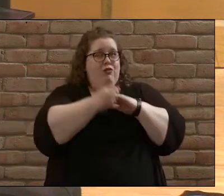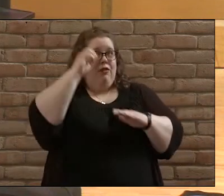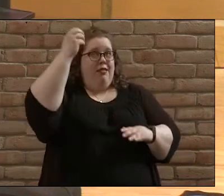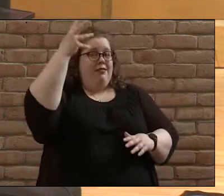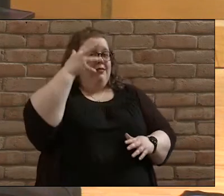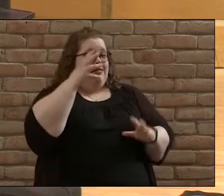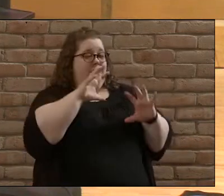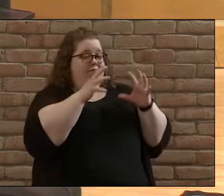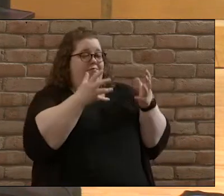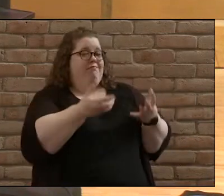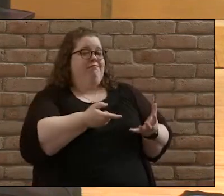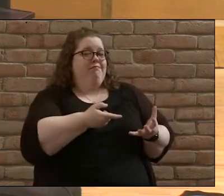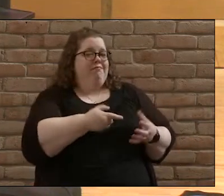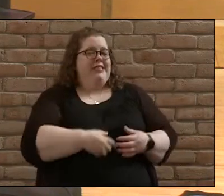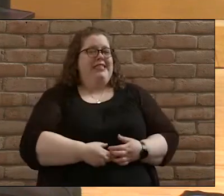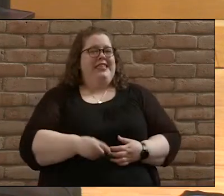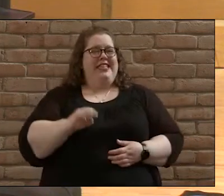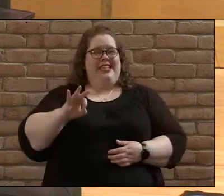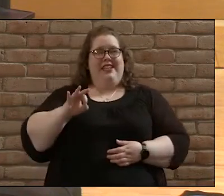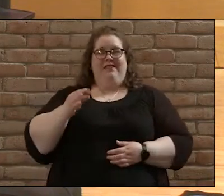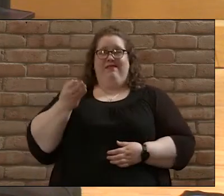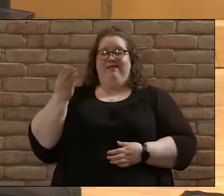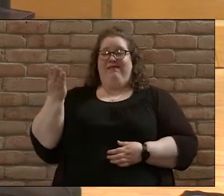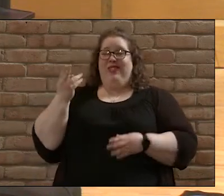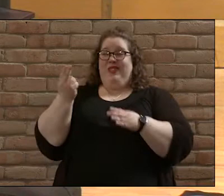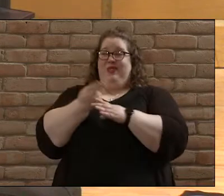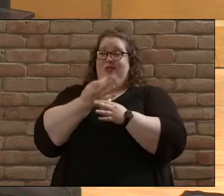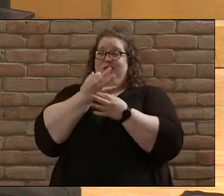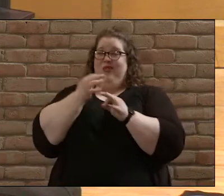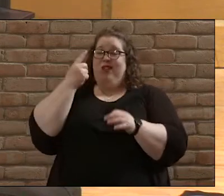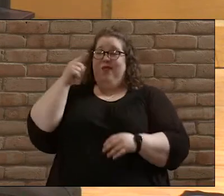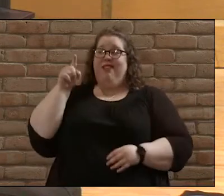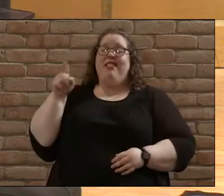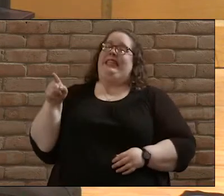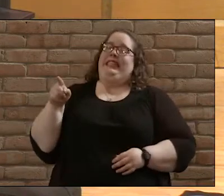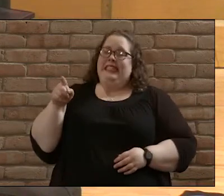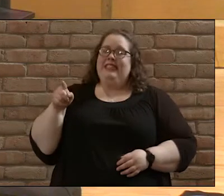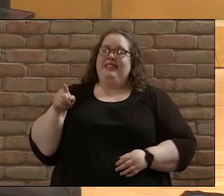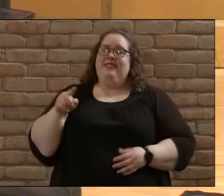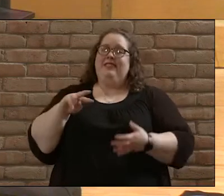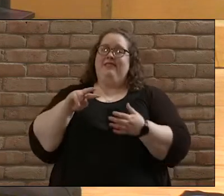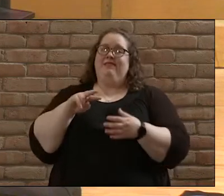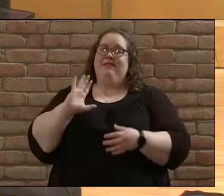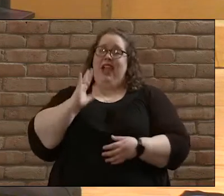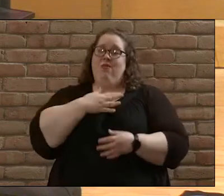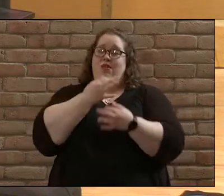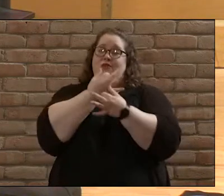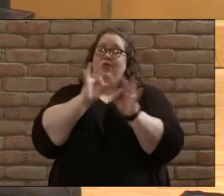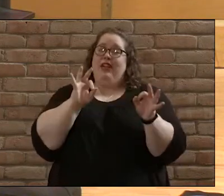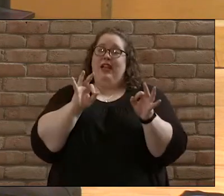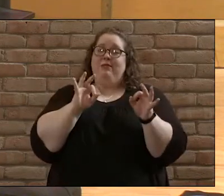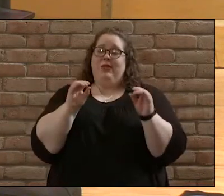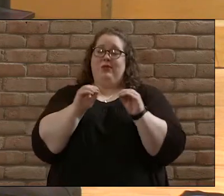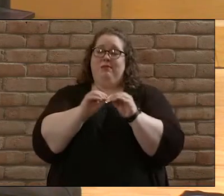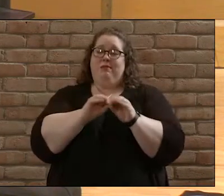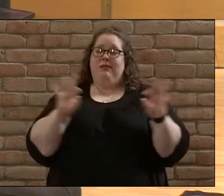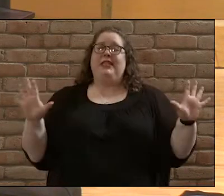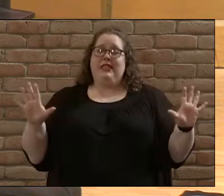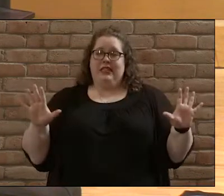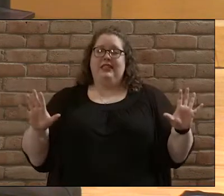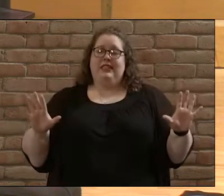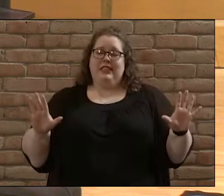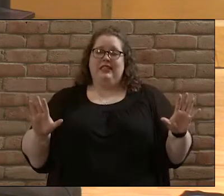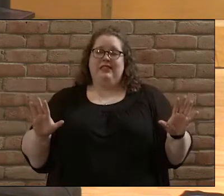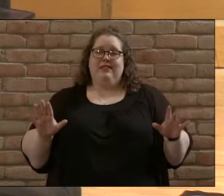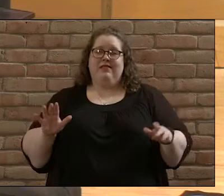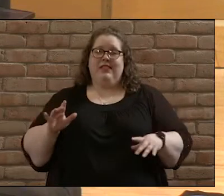Friends, if this is what we use our freedom for, then I gotta say, our freedom too is meaningless, like chasing